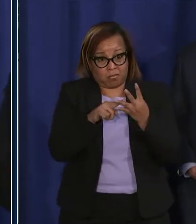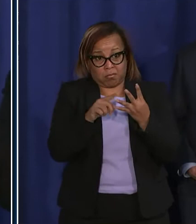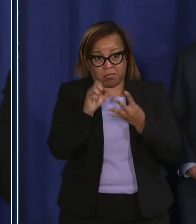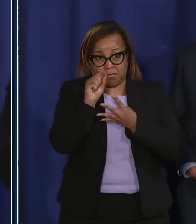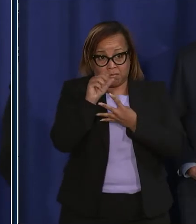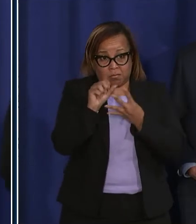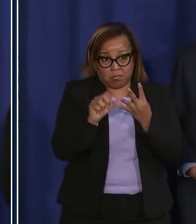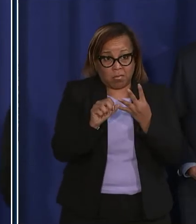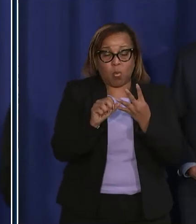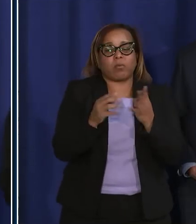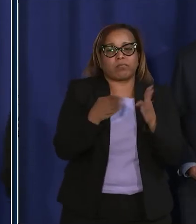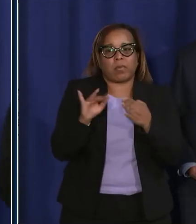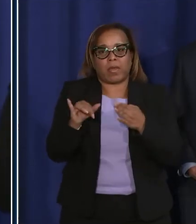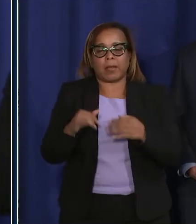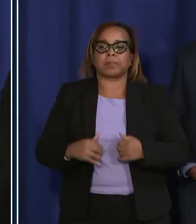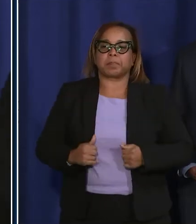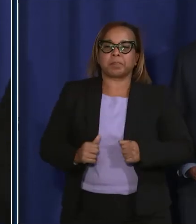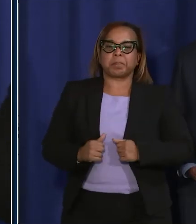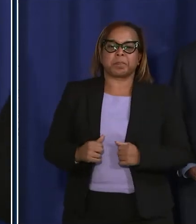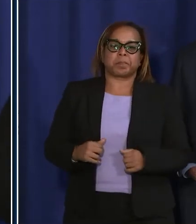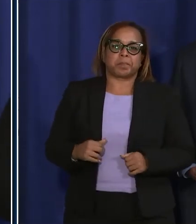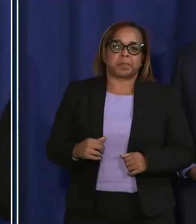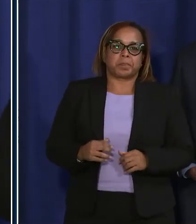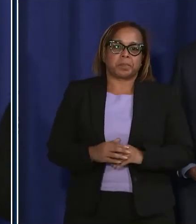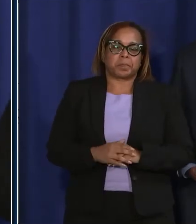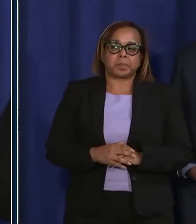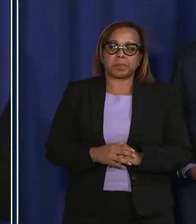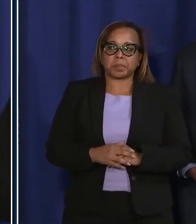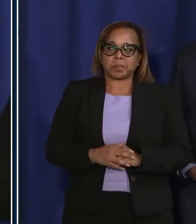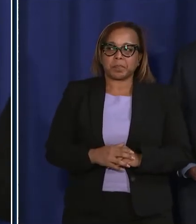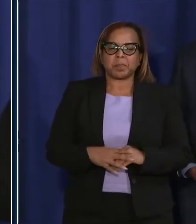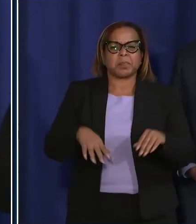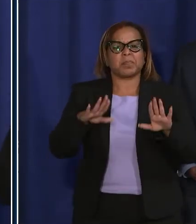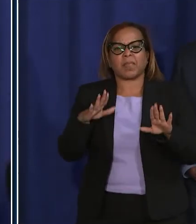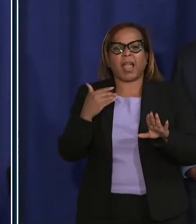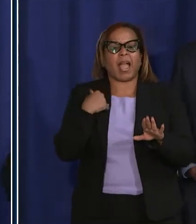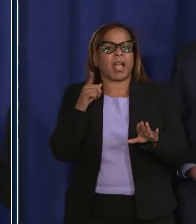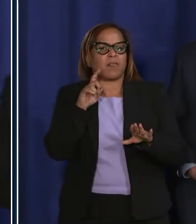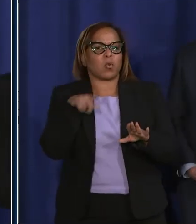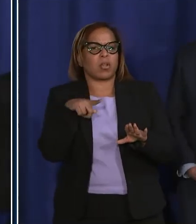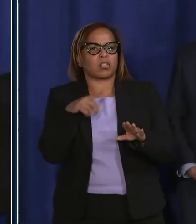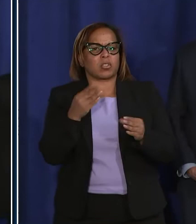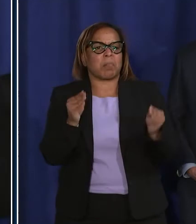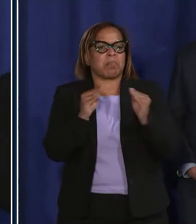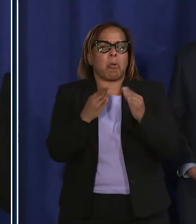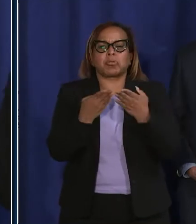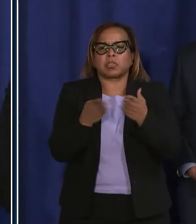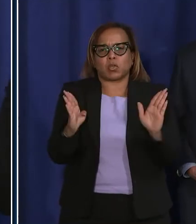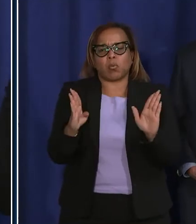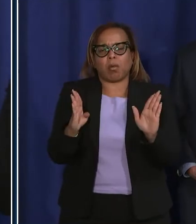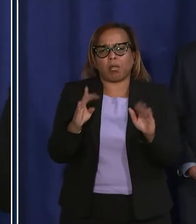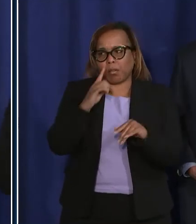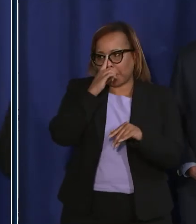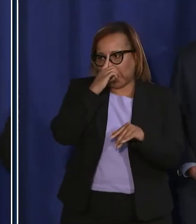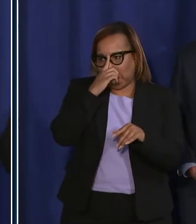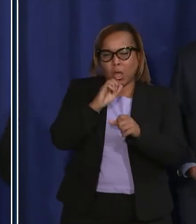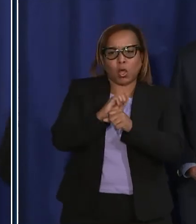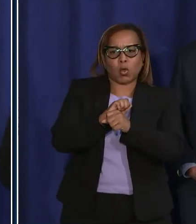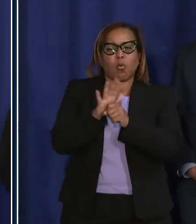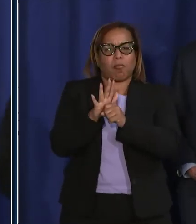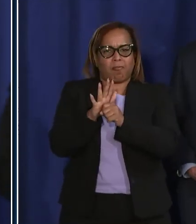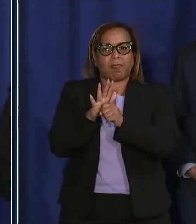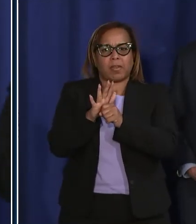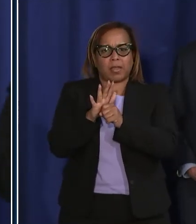that are doing that. Amber Gilmore, Univision Chicago. Actually, I did have a question more about in general,